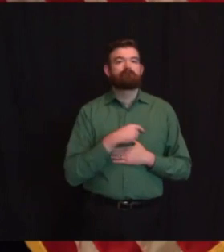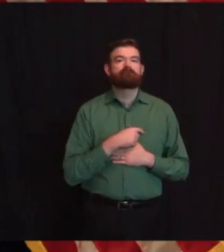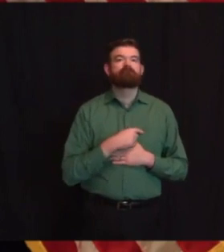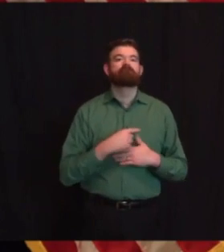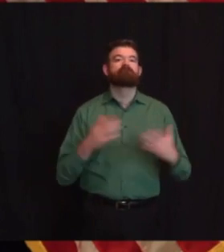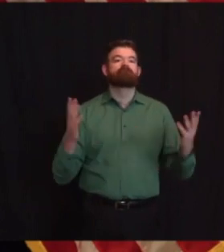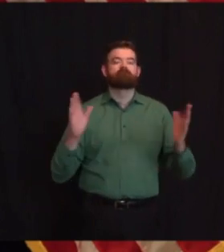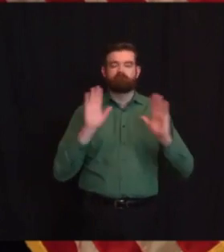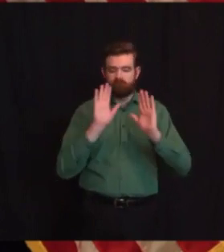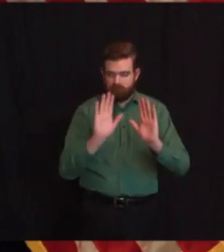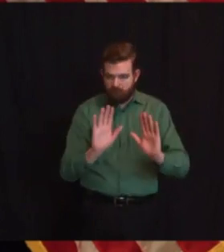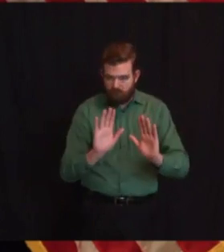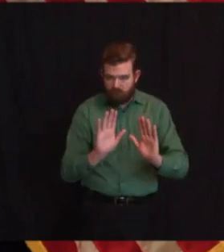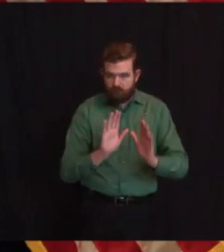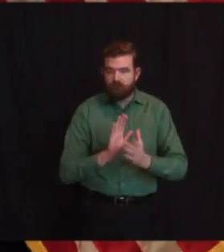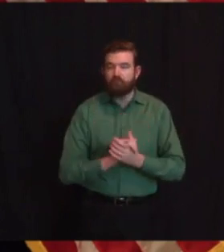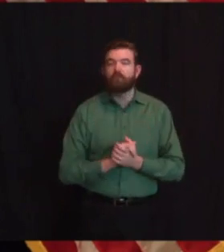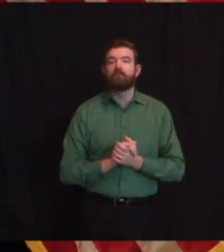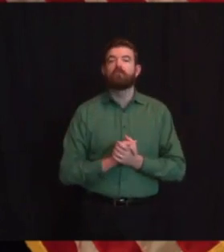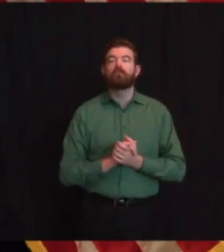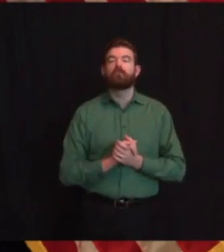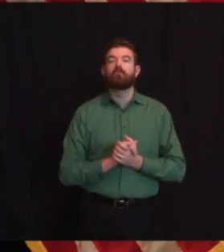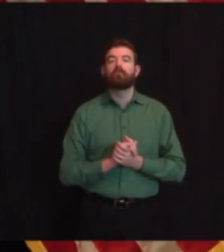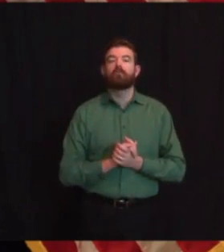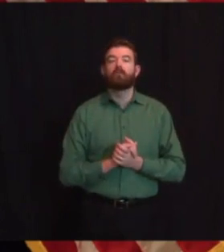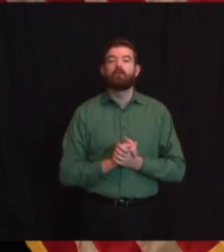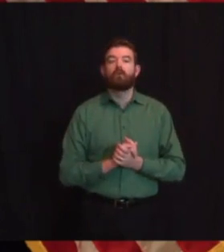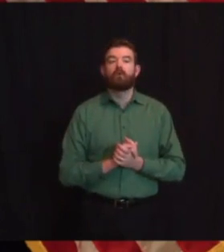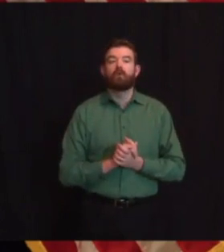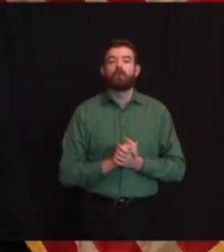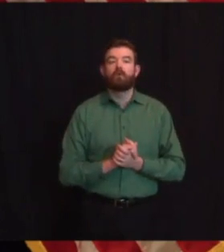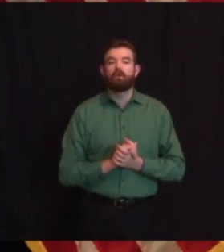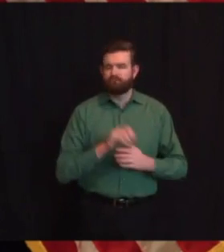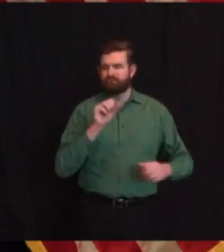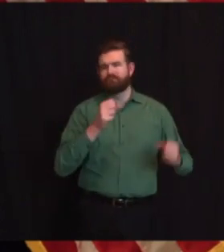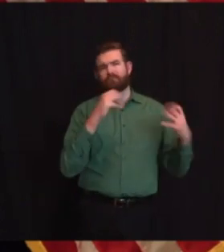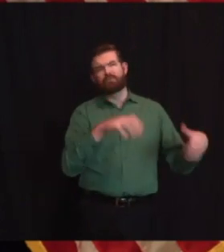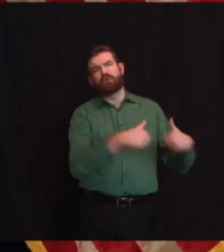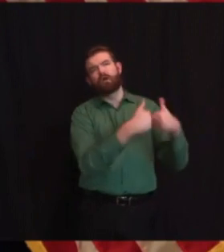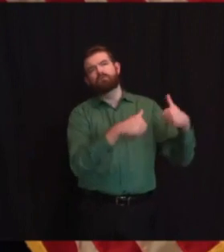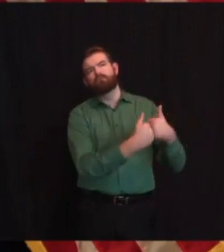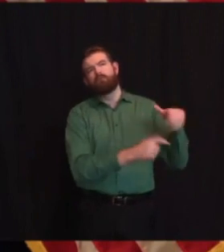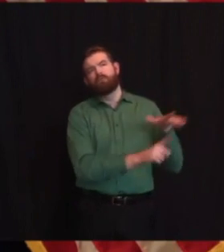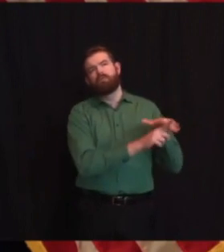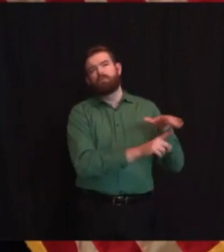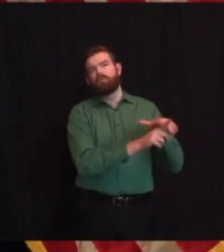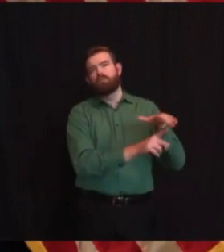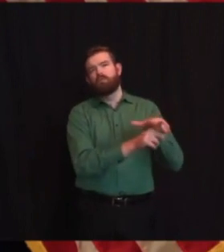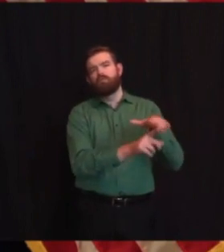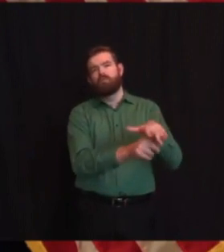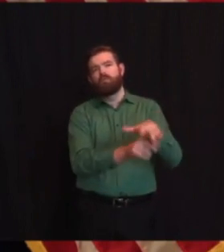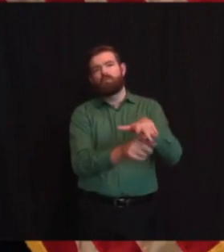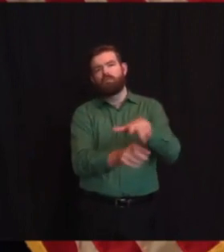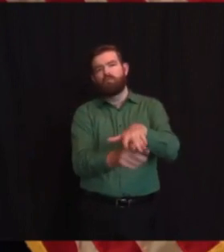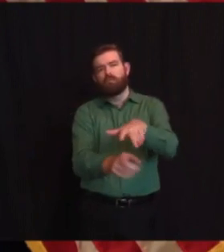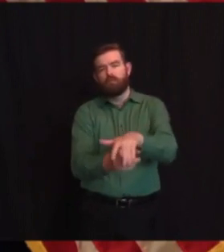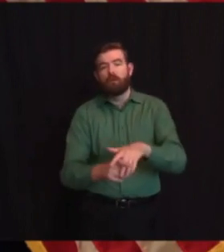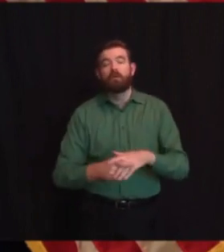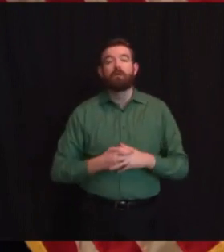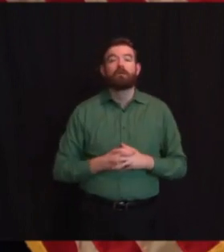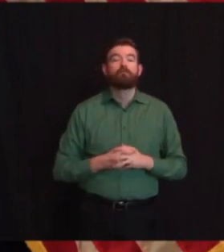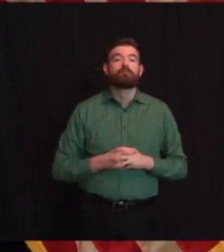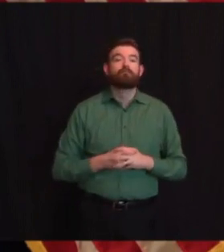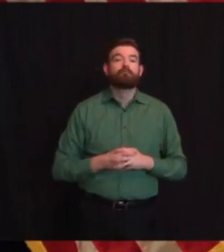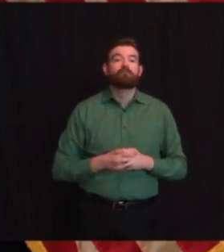the way, proportionate to the challenges we've faced, but disproportionate to what we had gotten prior. We've had a big